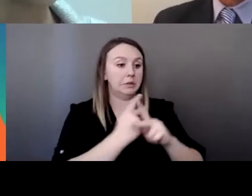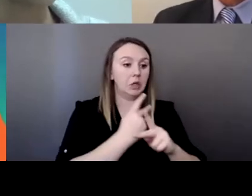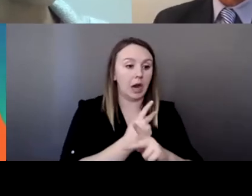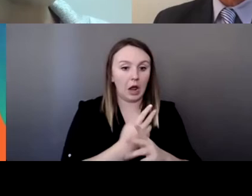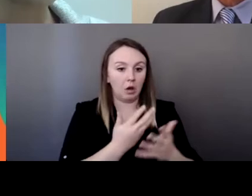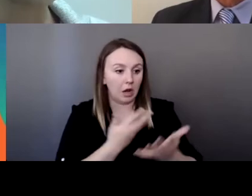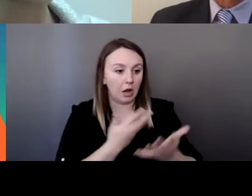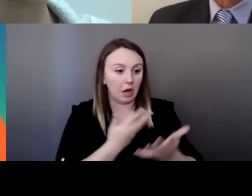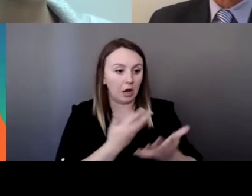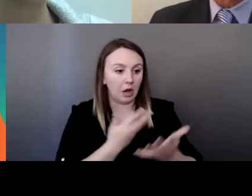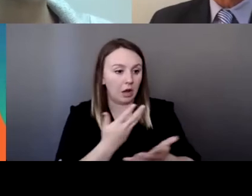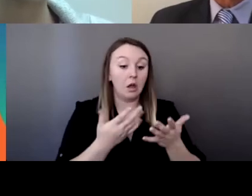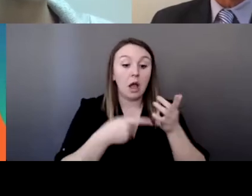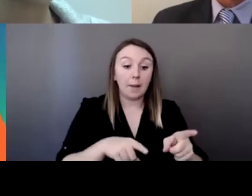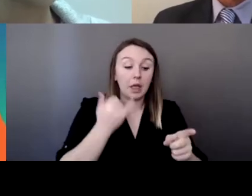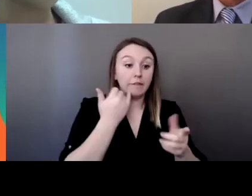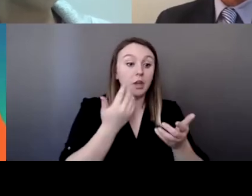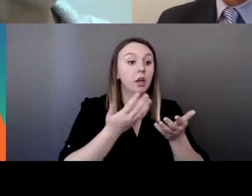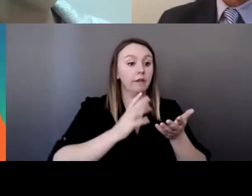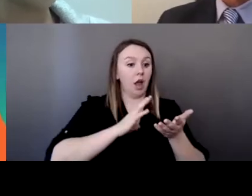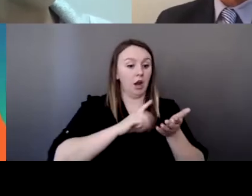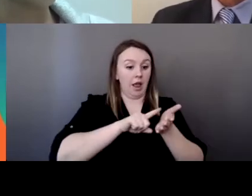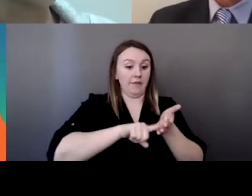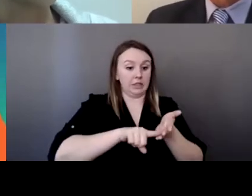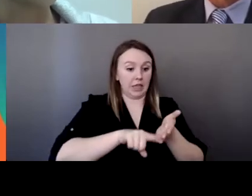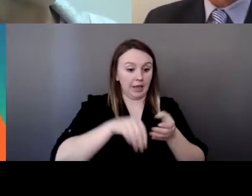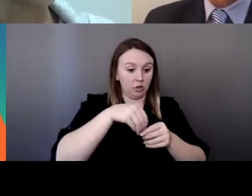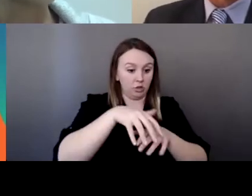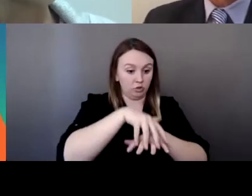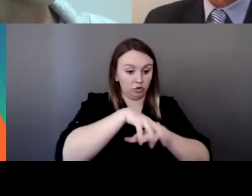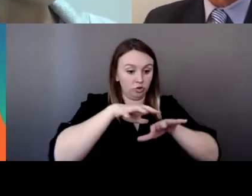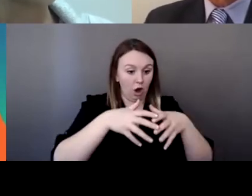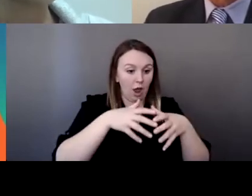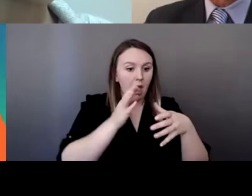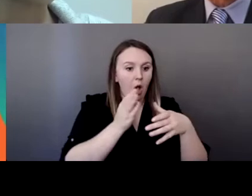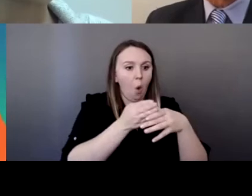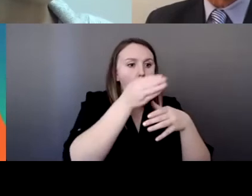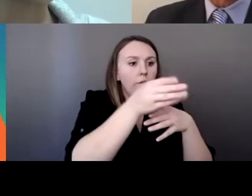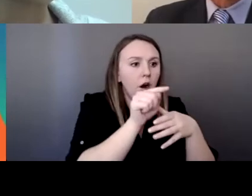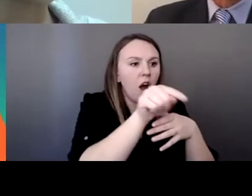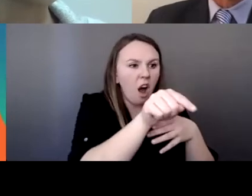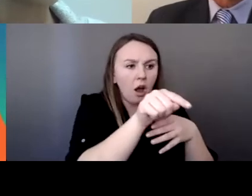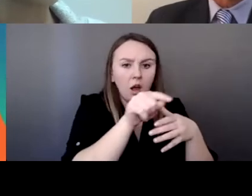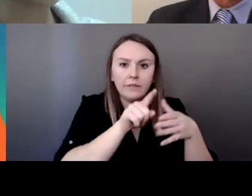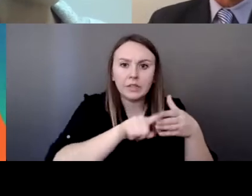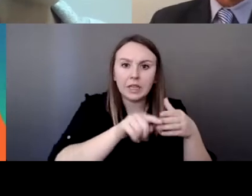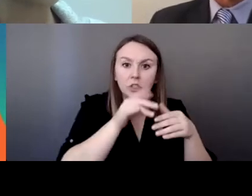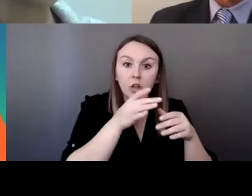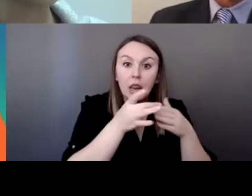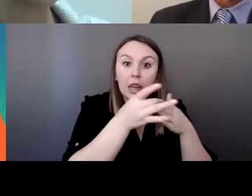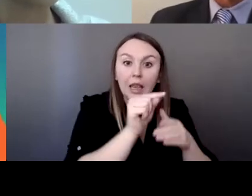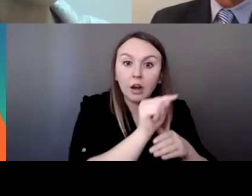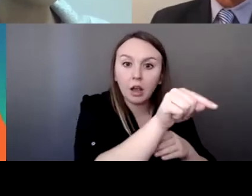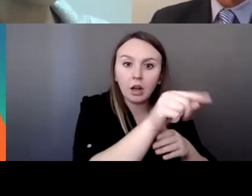our investigation goes outside the boundaries, our tribal boundaries, and what does that look like? Or what if